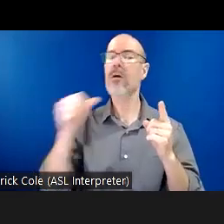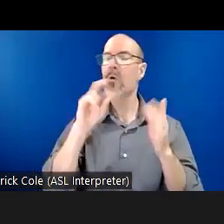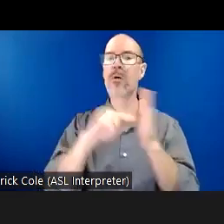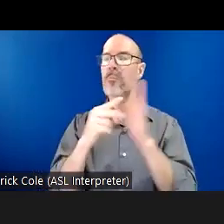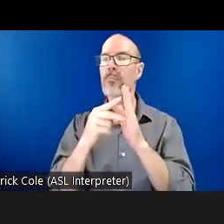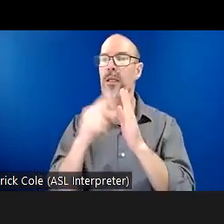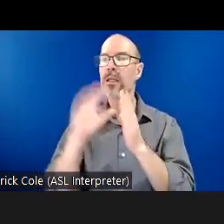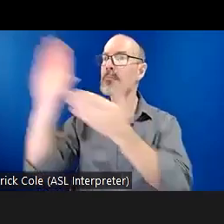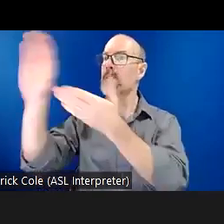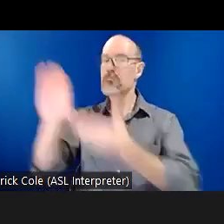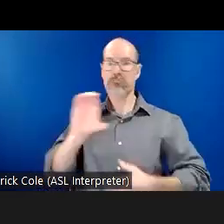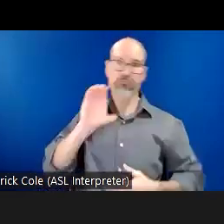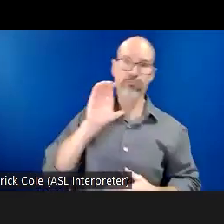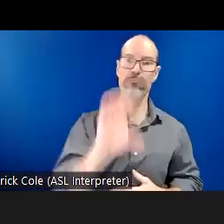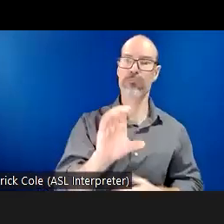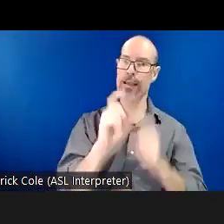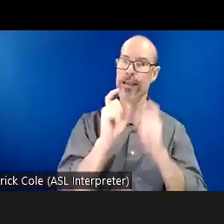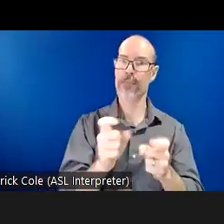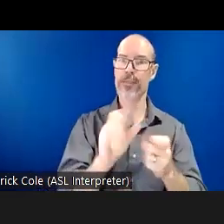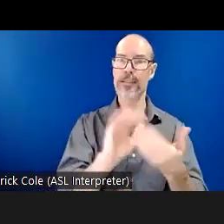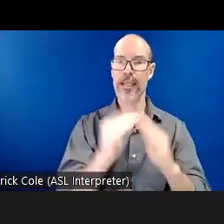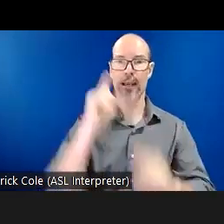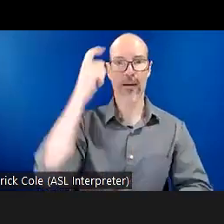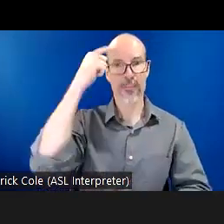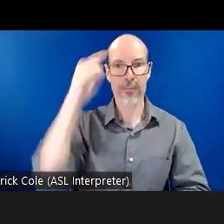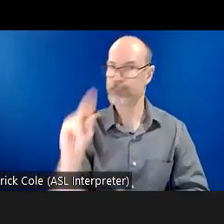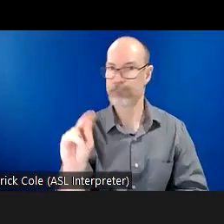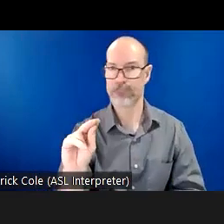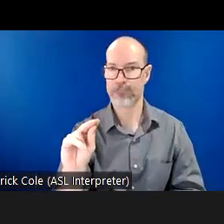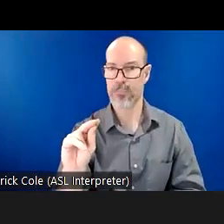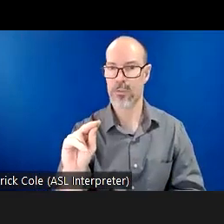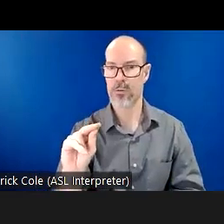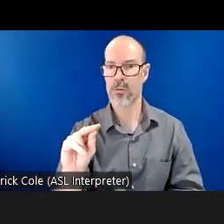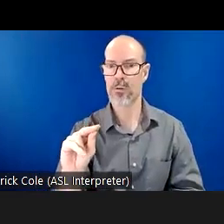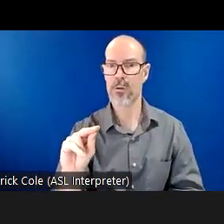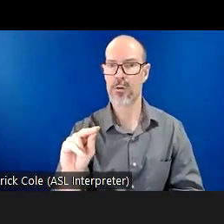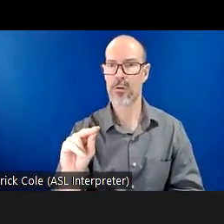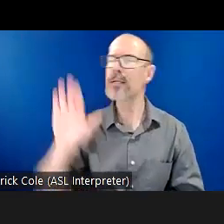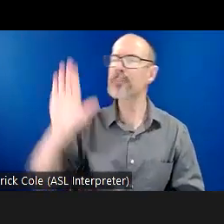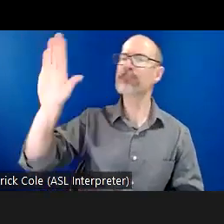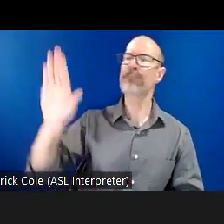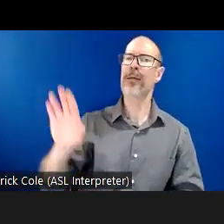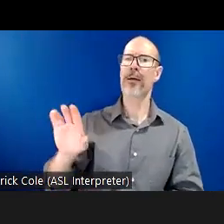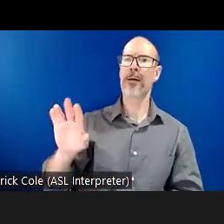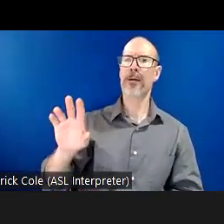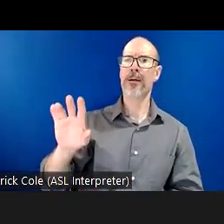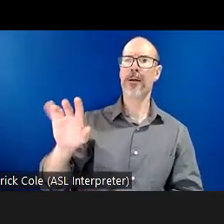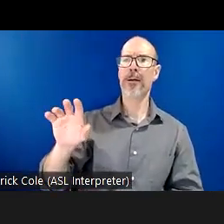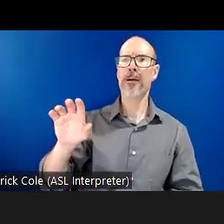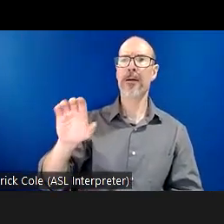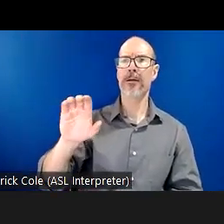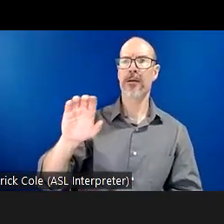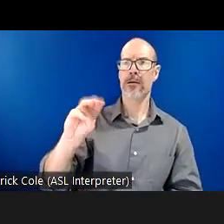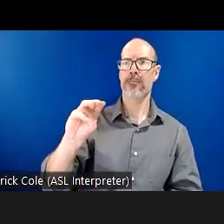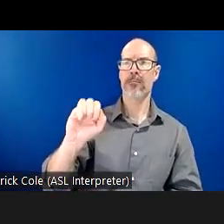government program. Does that help clarify? Sorry, Jonathan, if I understand